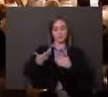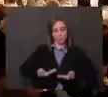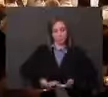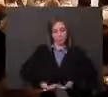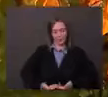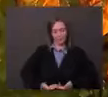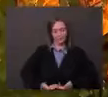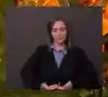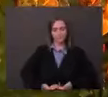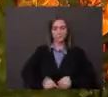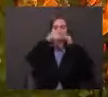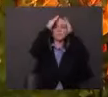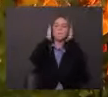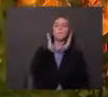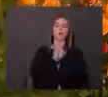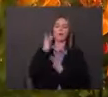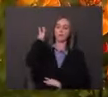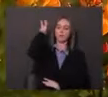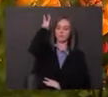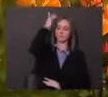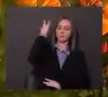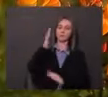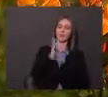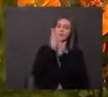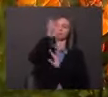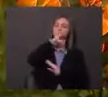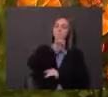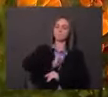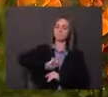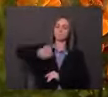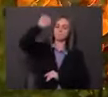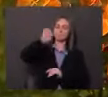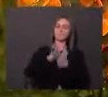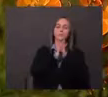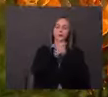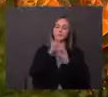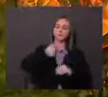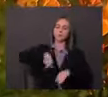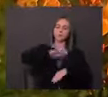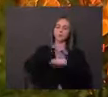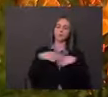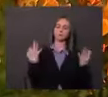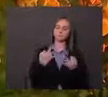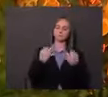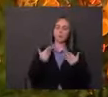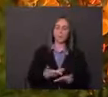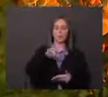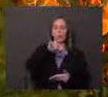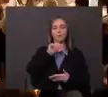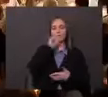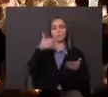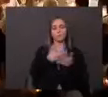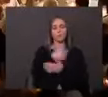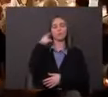Jesus. Santa Maria, Mãe de Deus, rogai por nós, pecadores, agora e na hora da nossa morte.